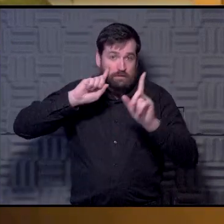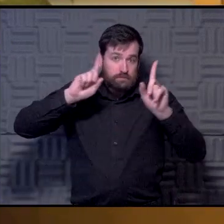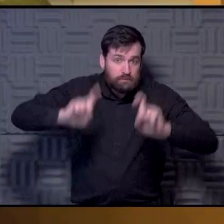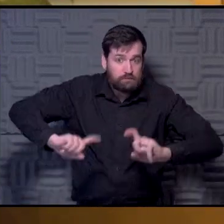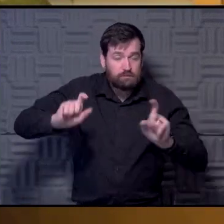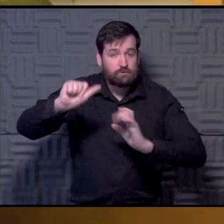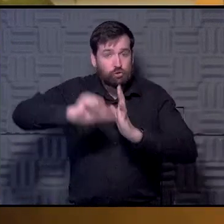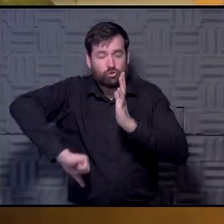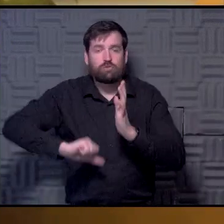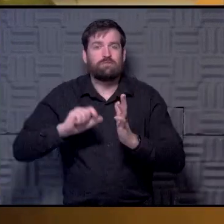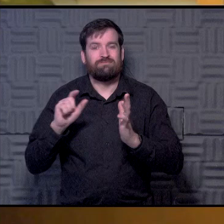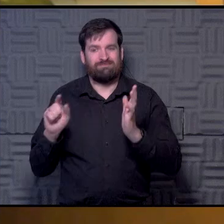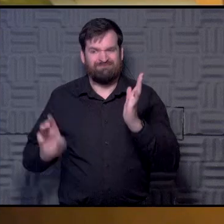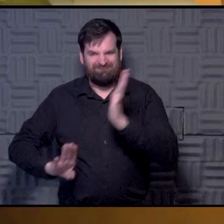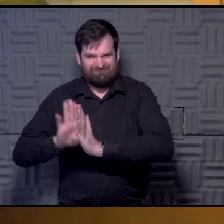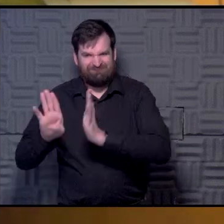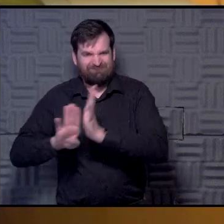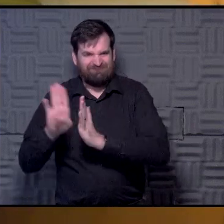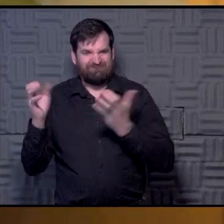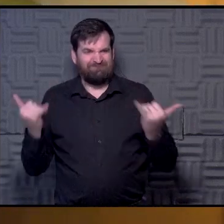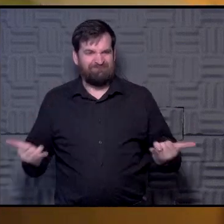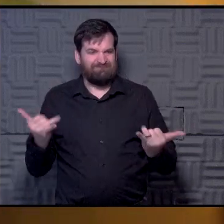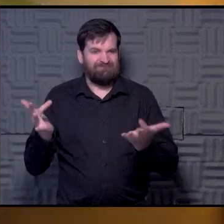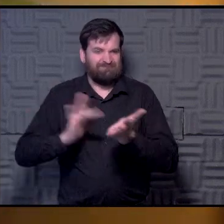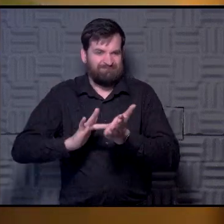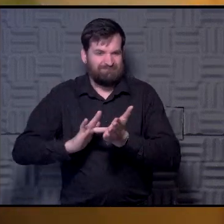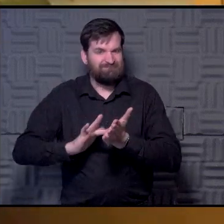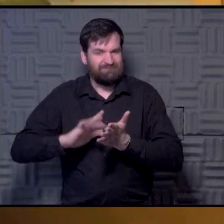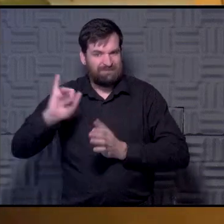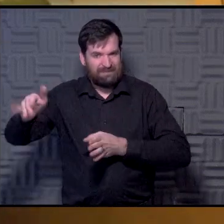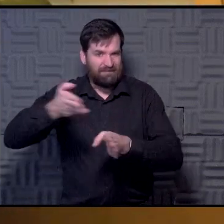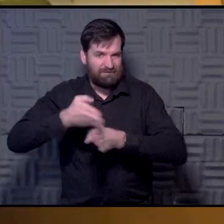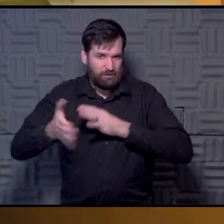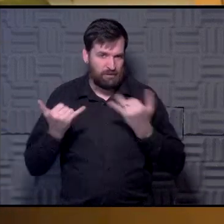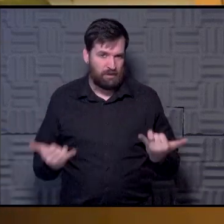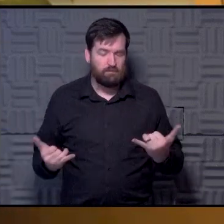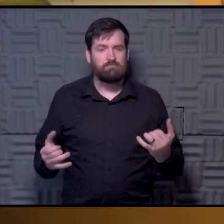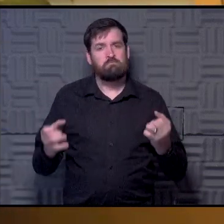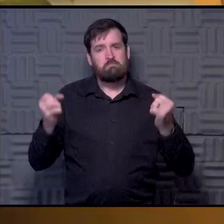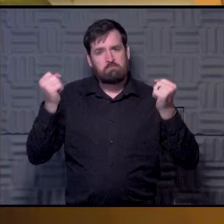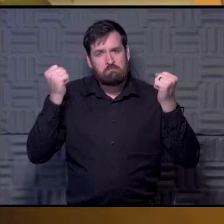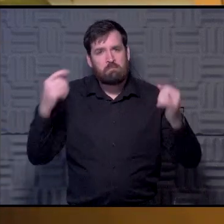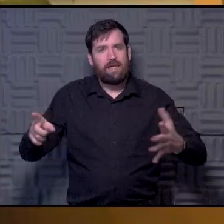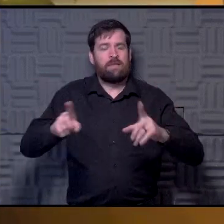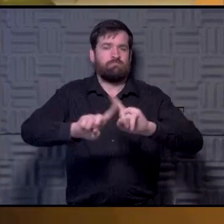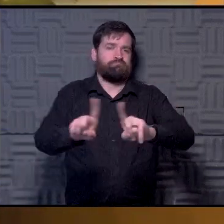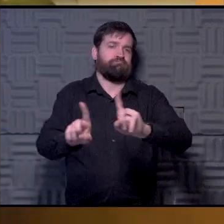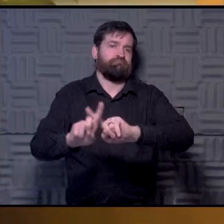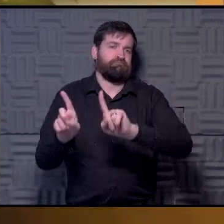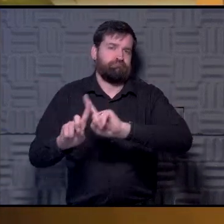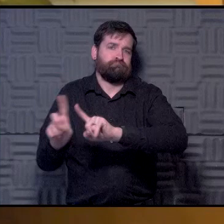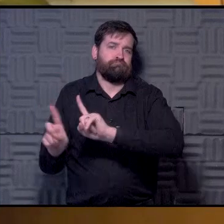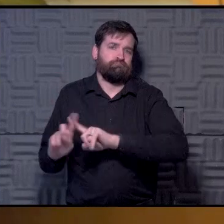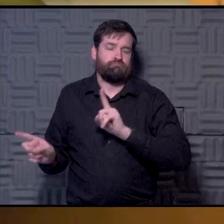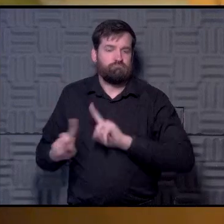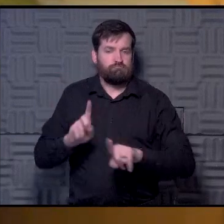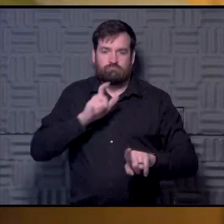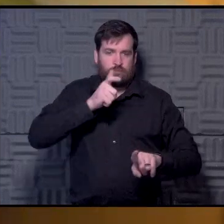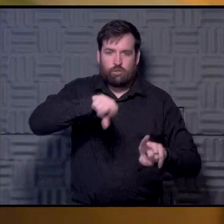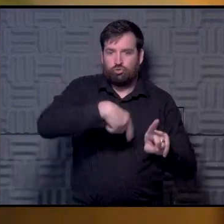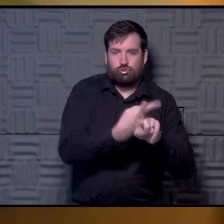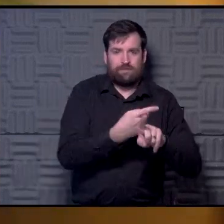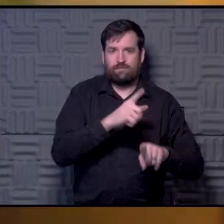to build modern day medicine in gynecology. So there are many other experiences outside of